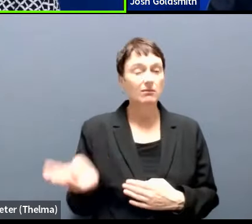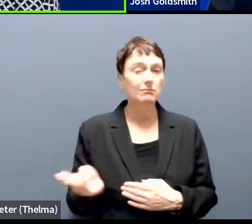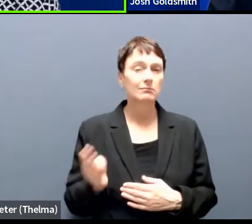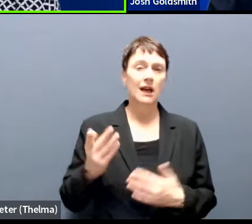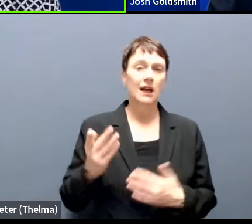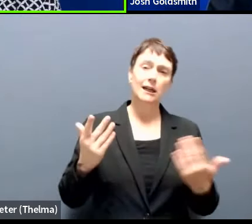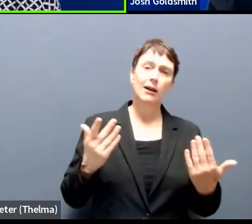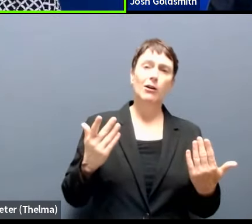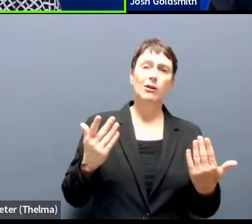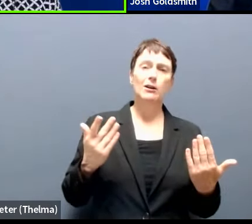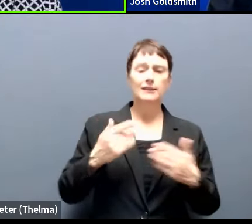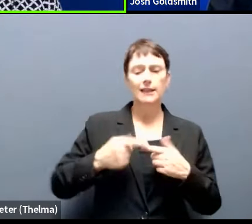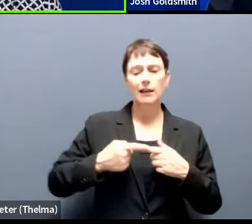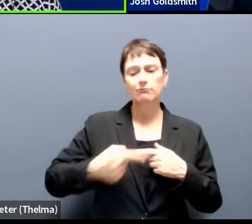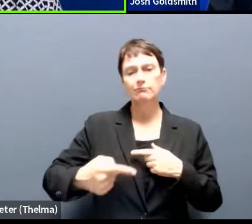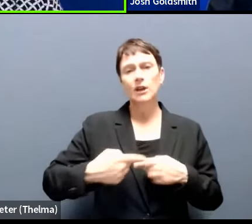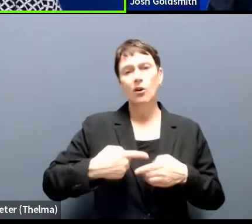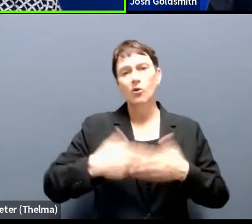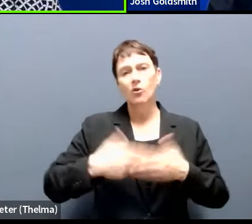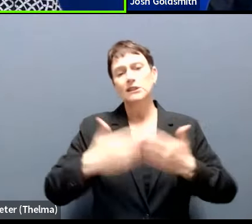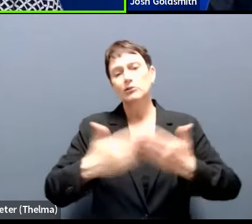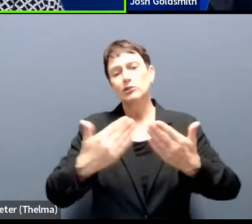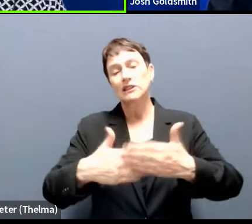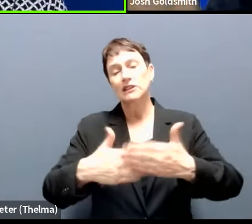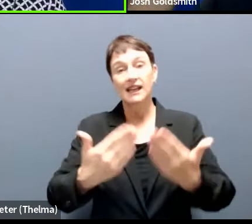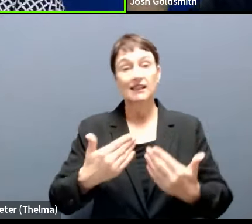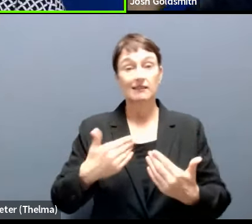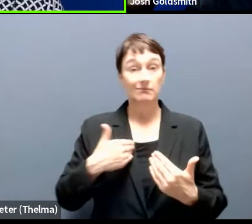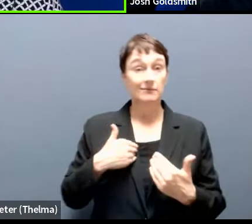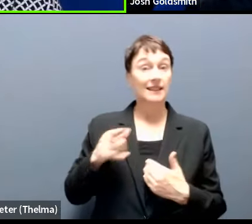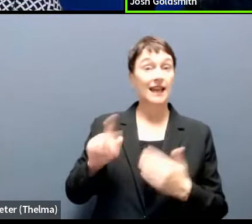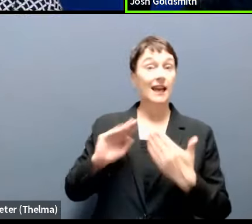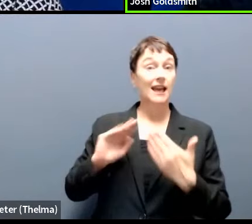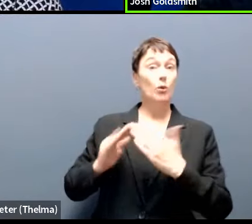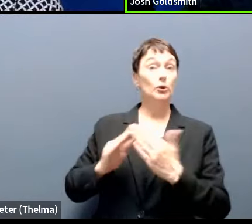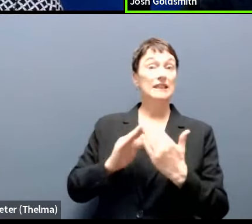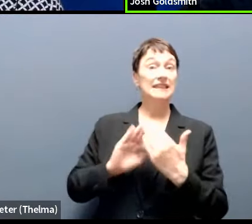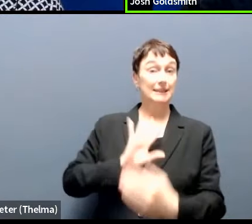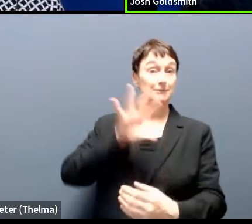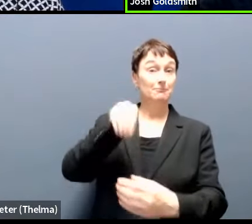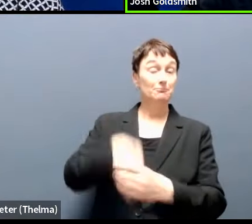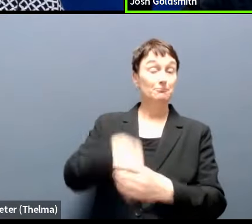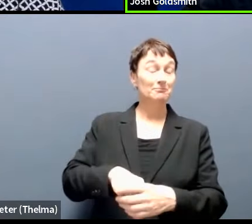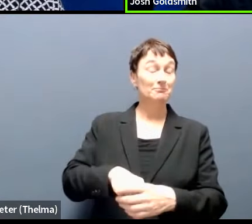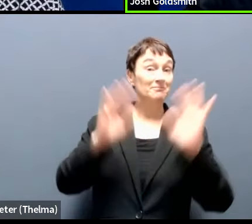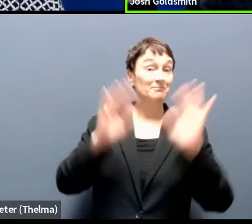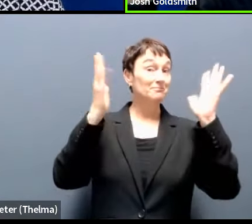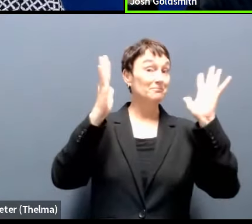during the rest of the week. So we'll see you there. Bye, everyone.